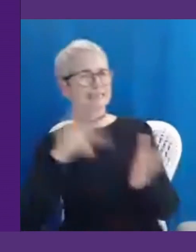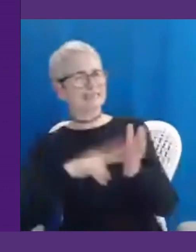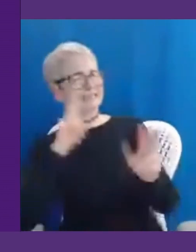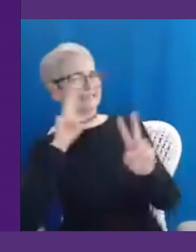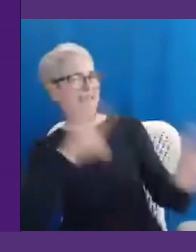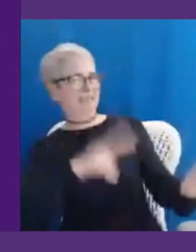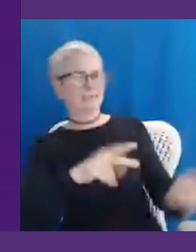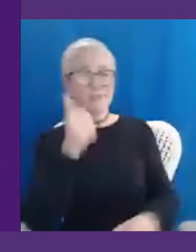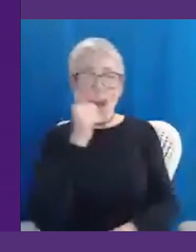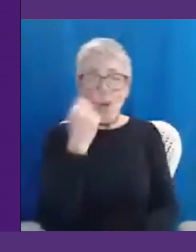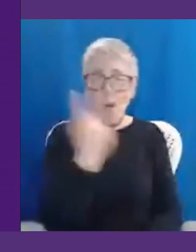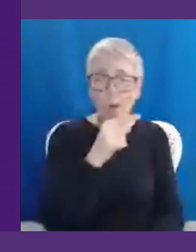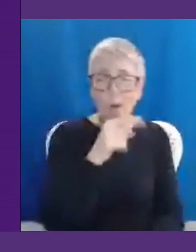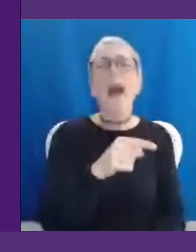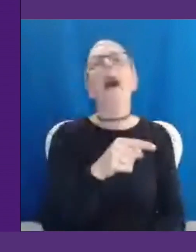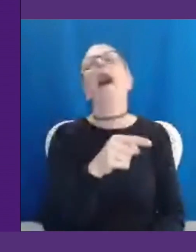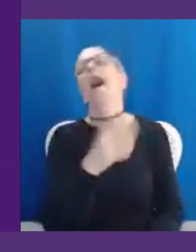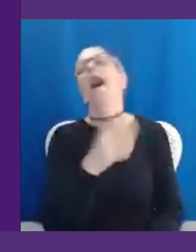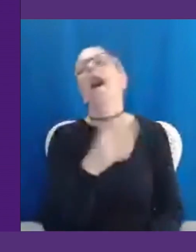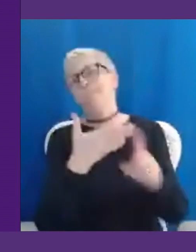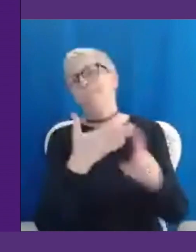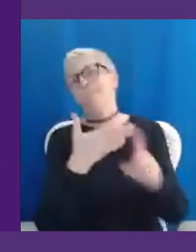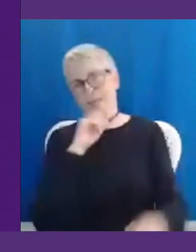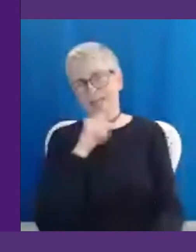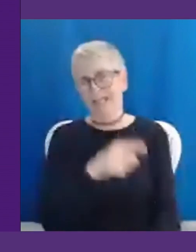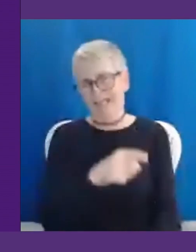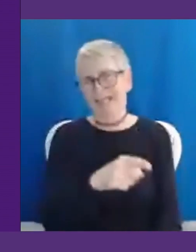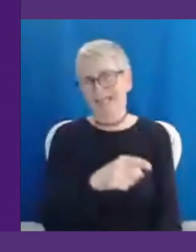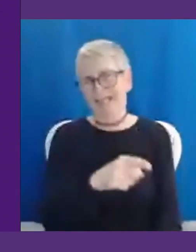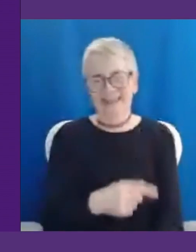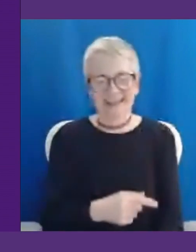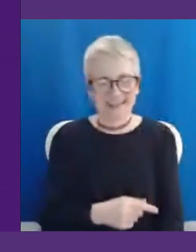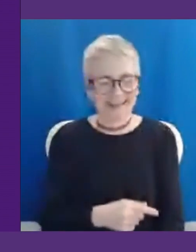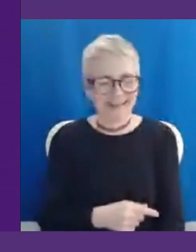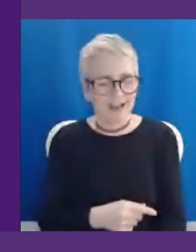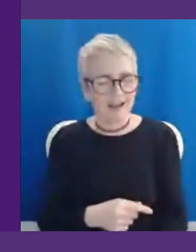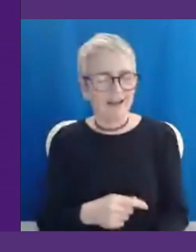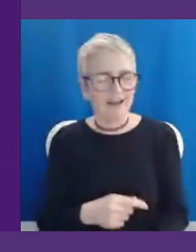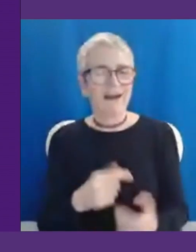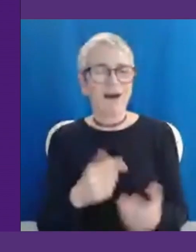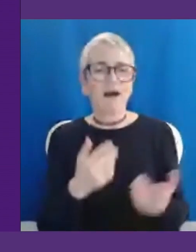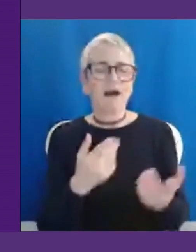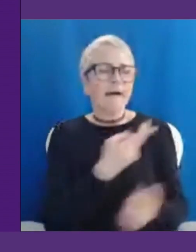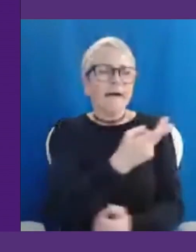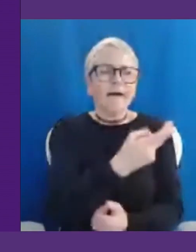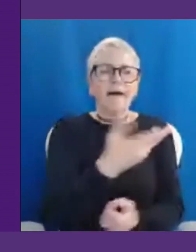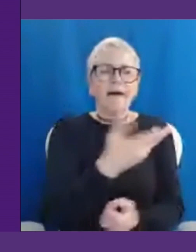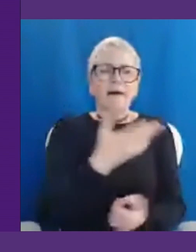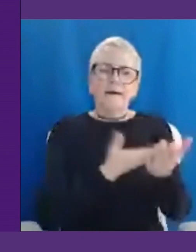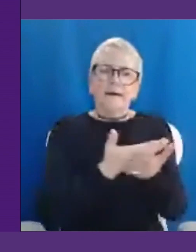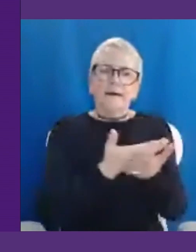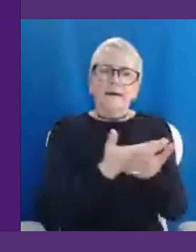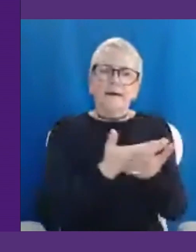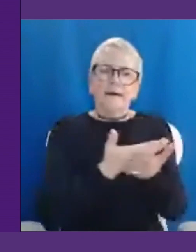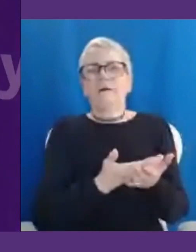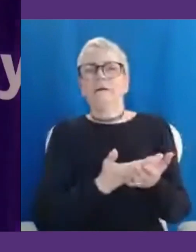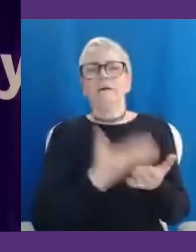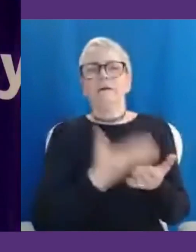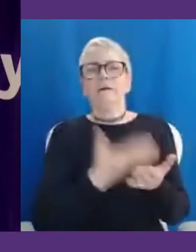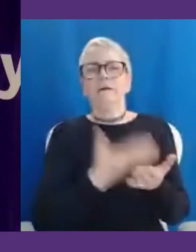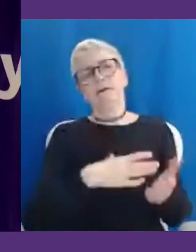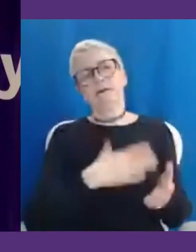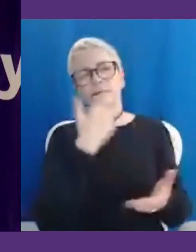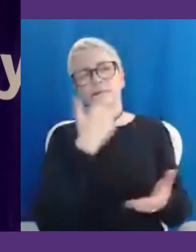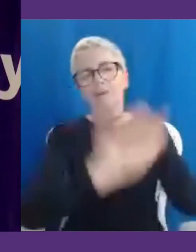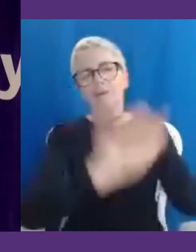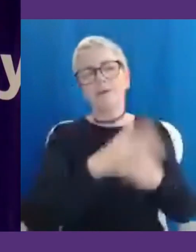about immediately. And we wanted to talk about, we had an idea that we wanted to talk about fairy tales and the way they influence our perspective